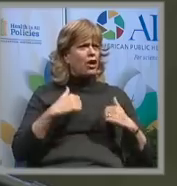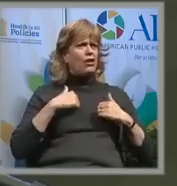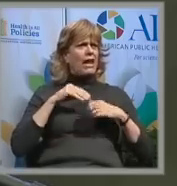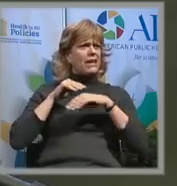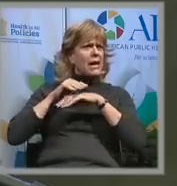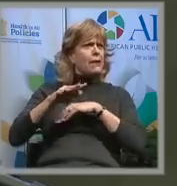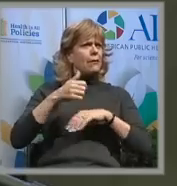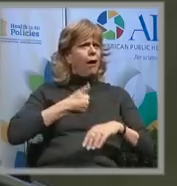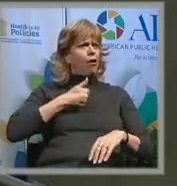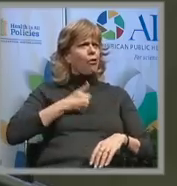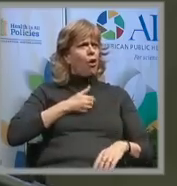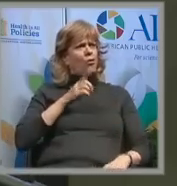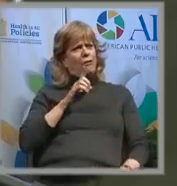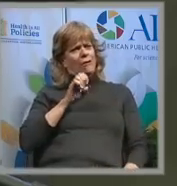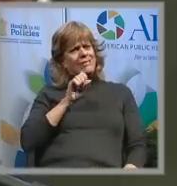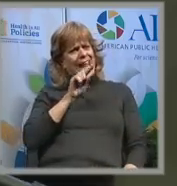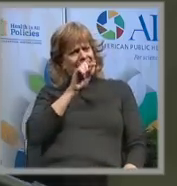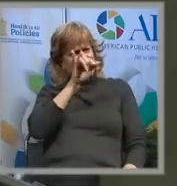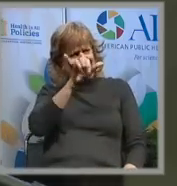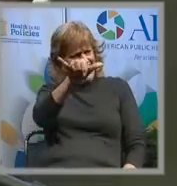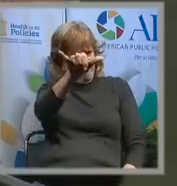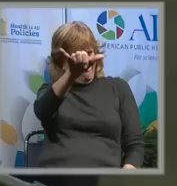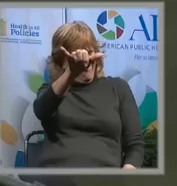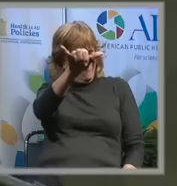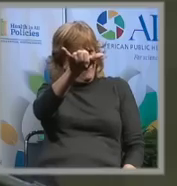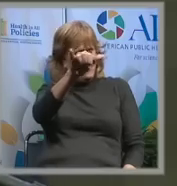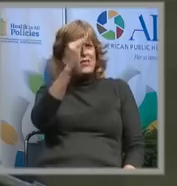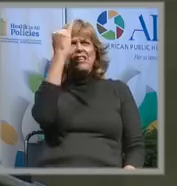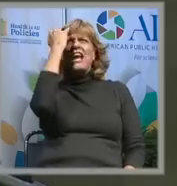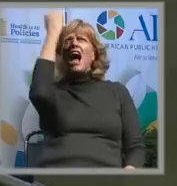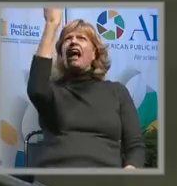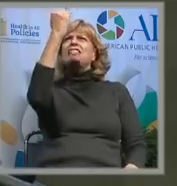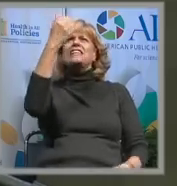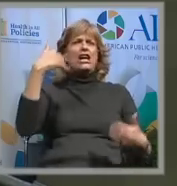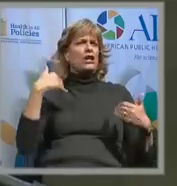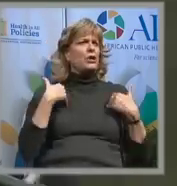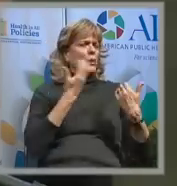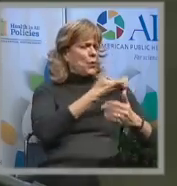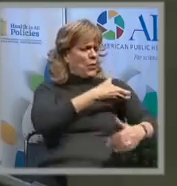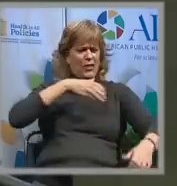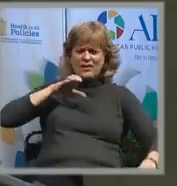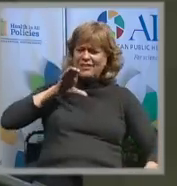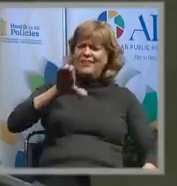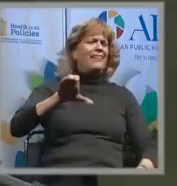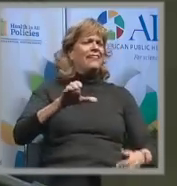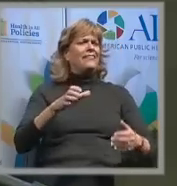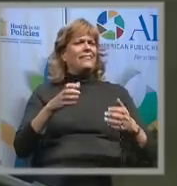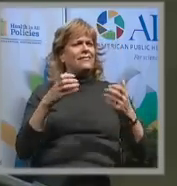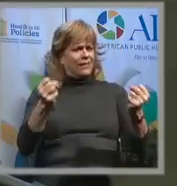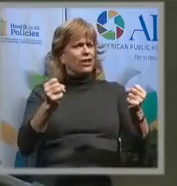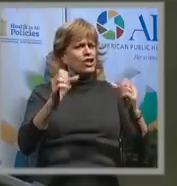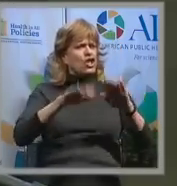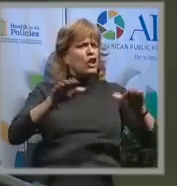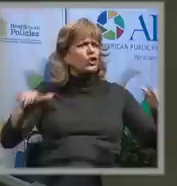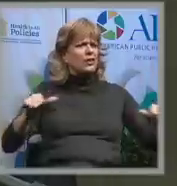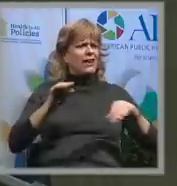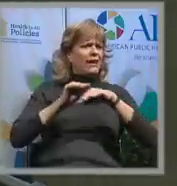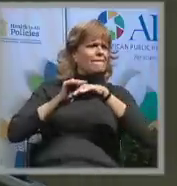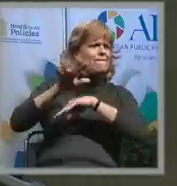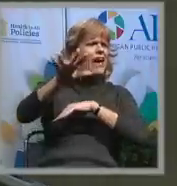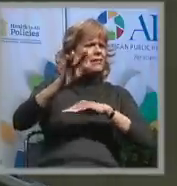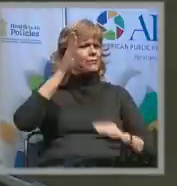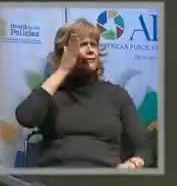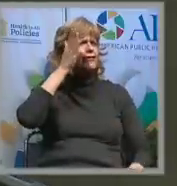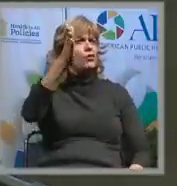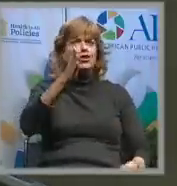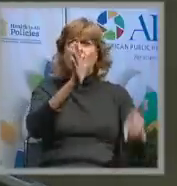our own destiny. Give the idea of empowering youth a round of applause, that children can have an impact on their own